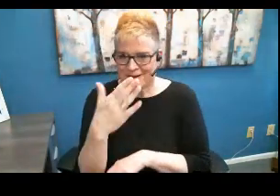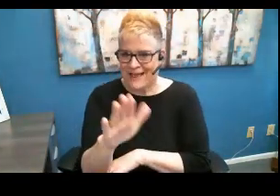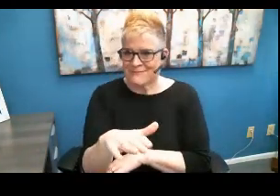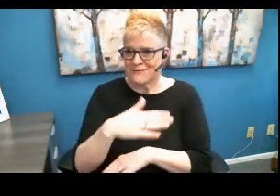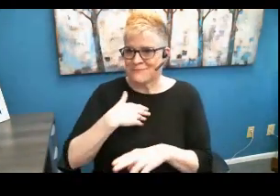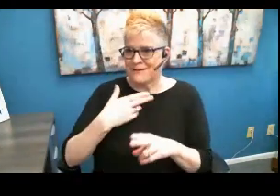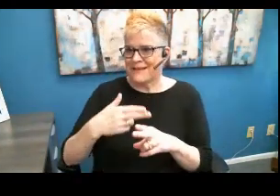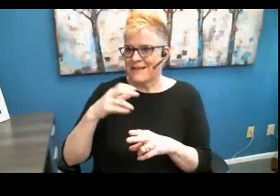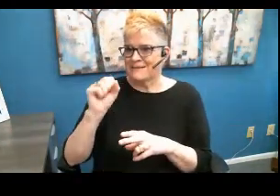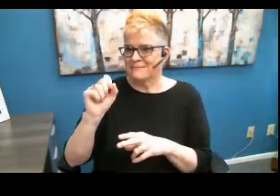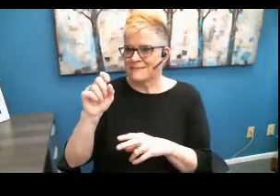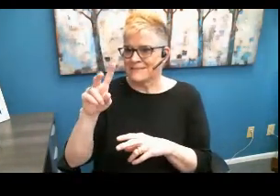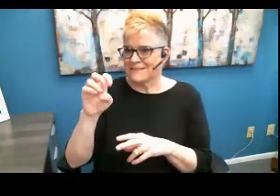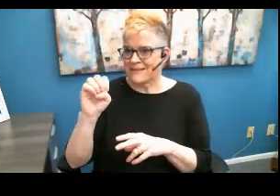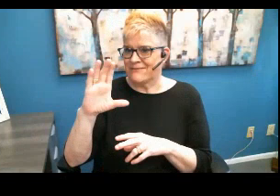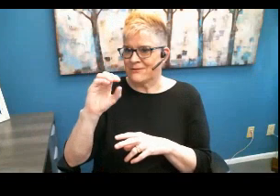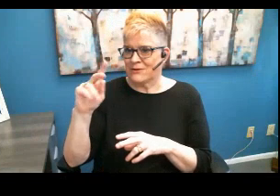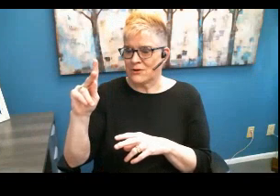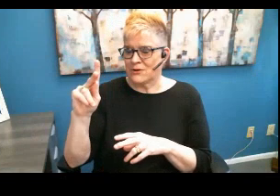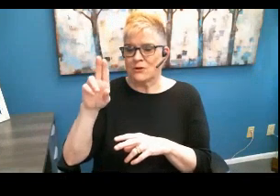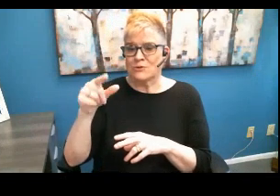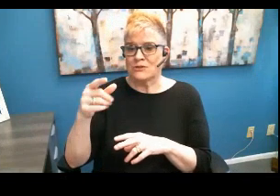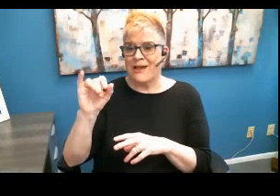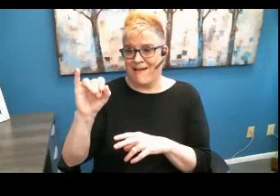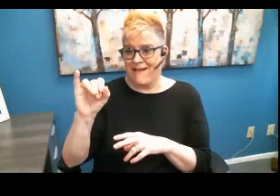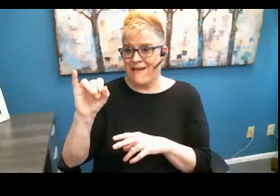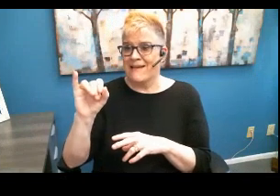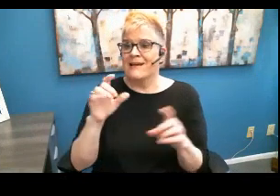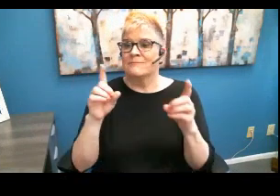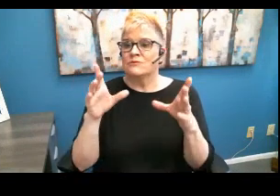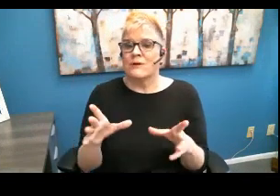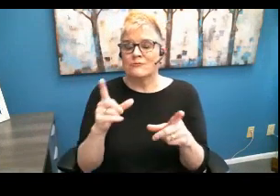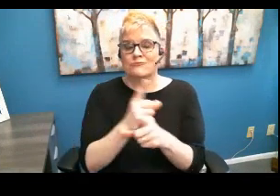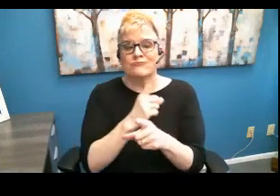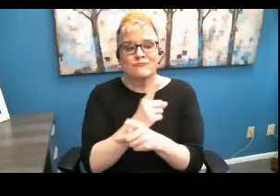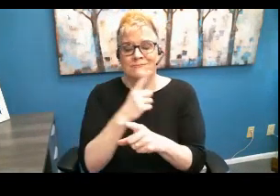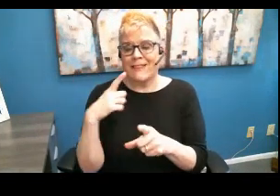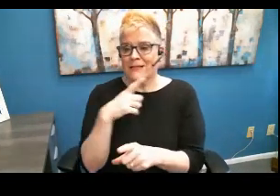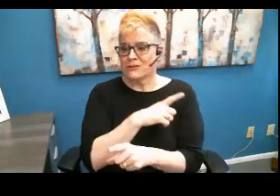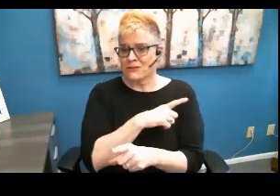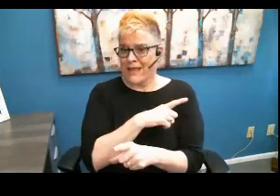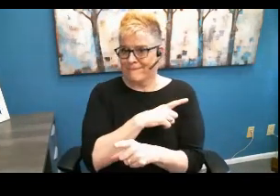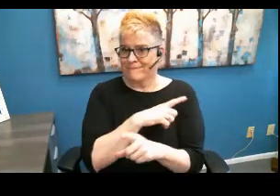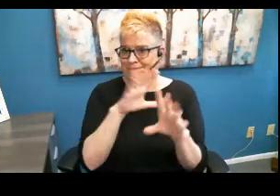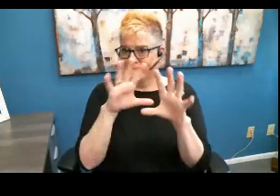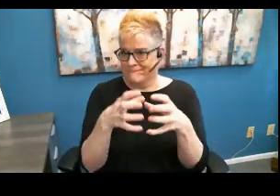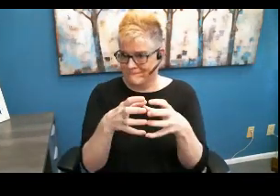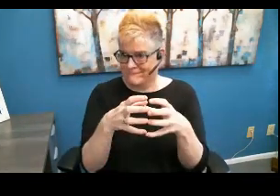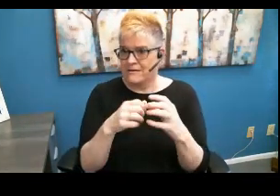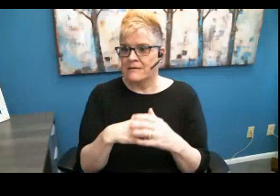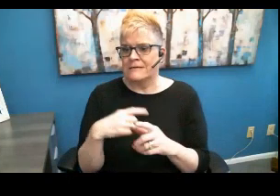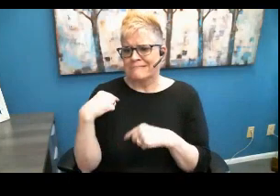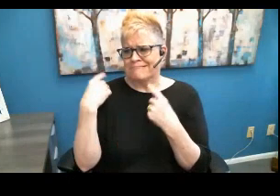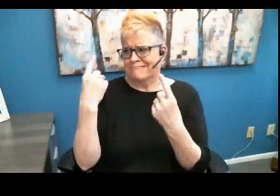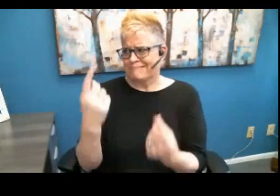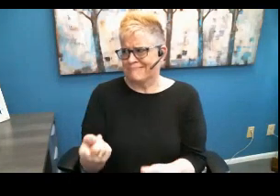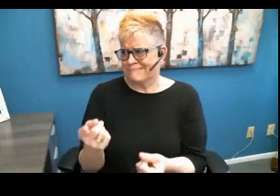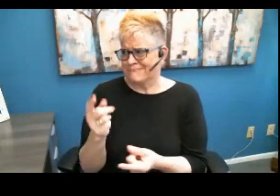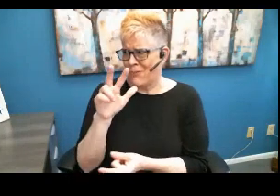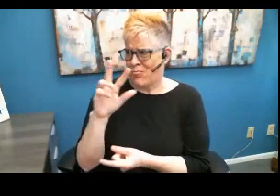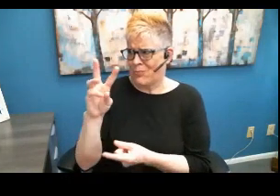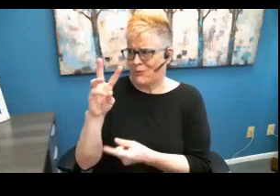name is Steve Cook. I'm with UGI Utilities. I'm the Director of Regulatory and Legislative Affairs. I've been with UGI for